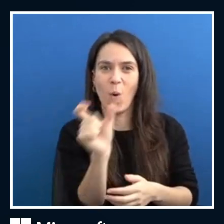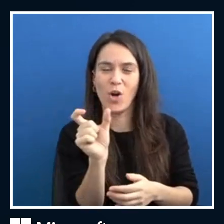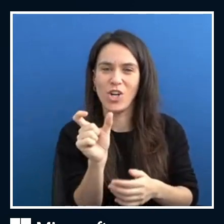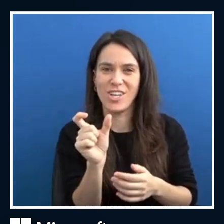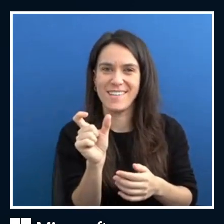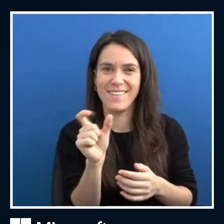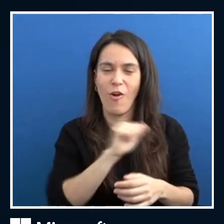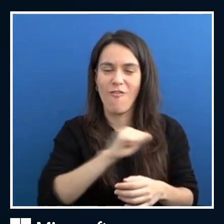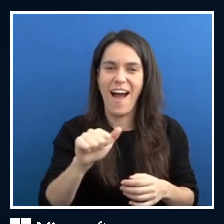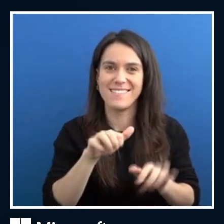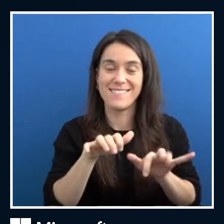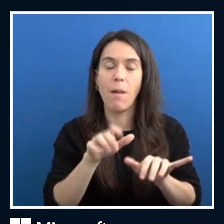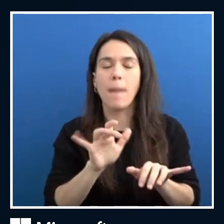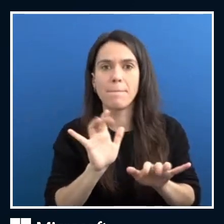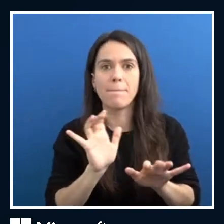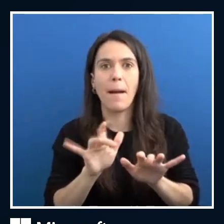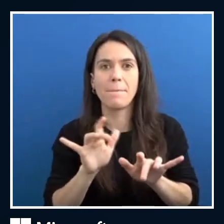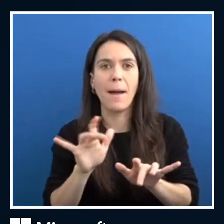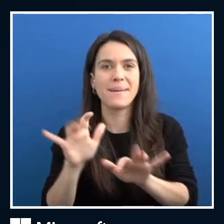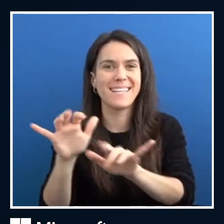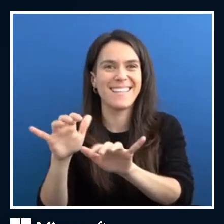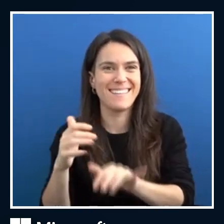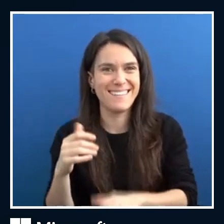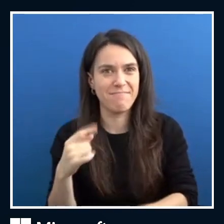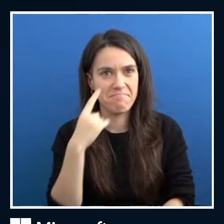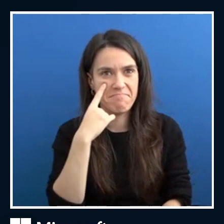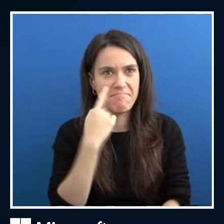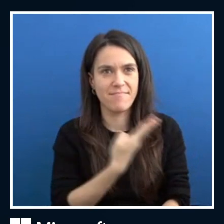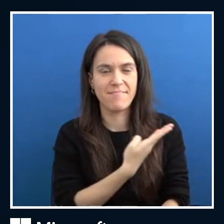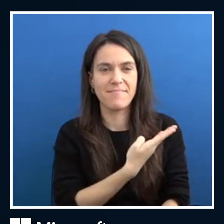if you would click this on here, of people.